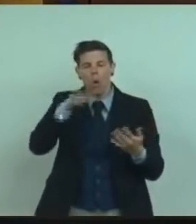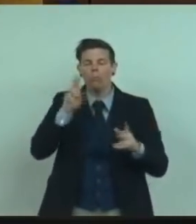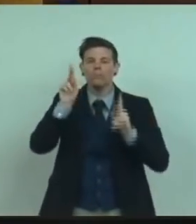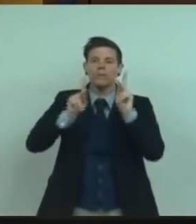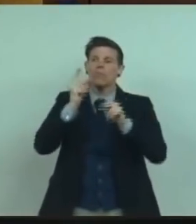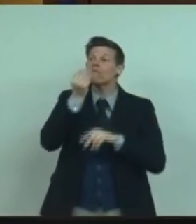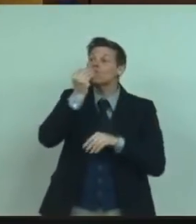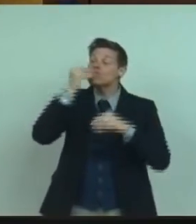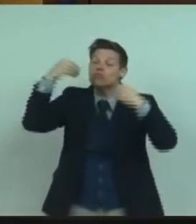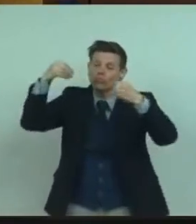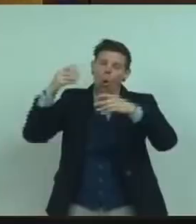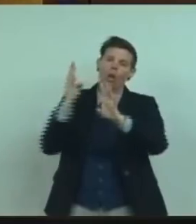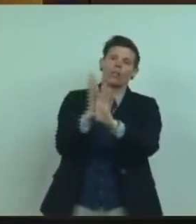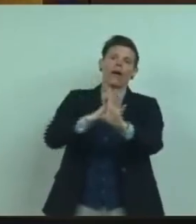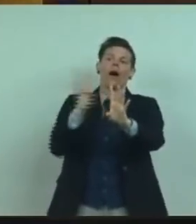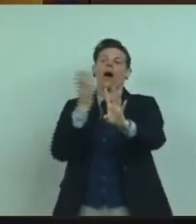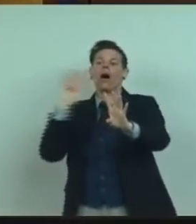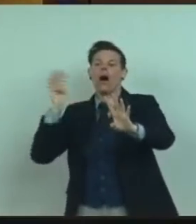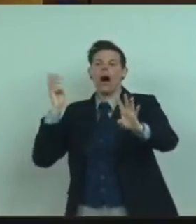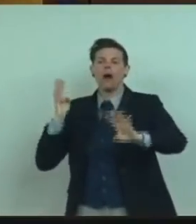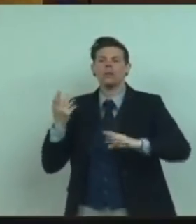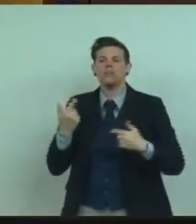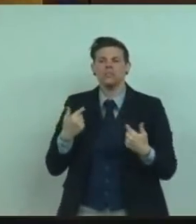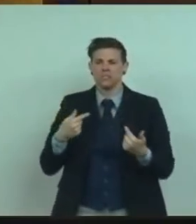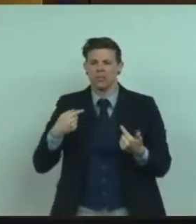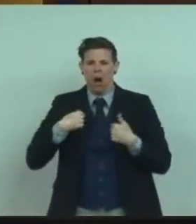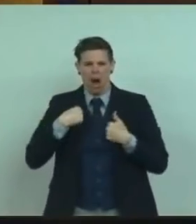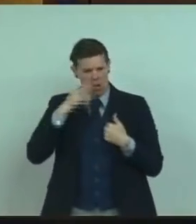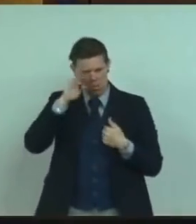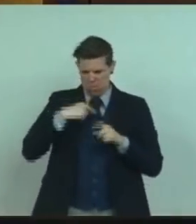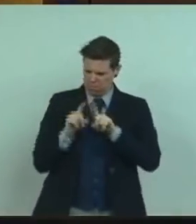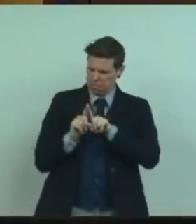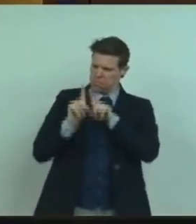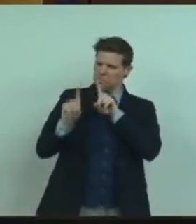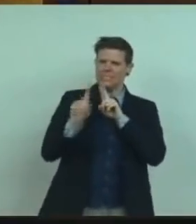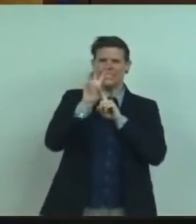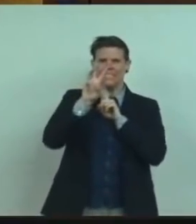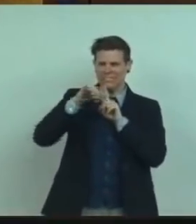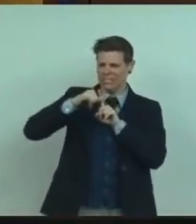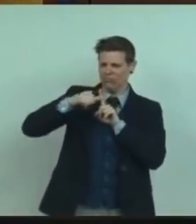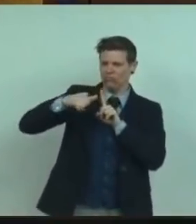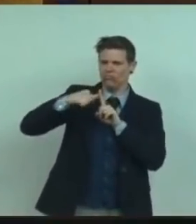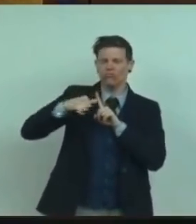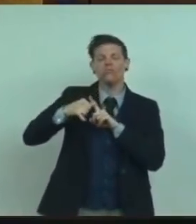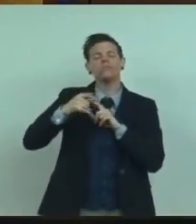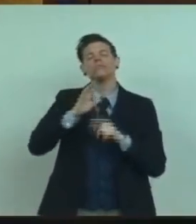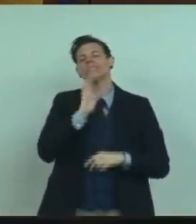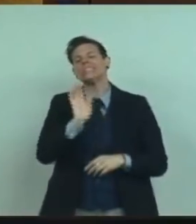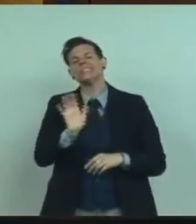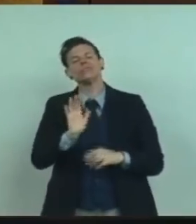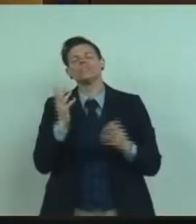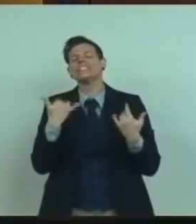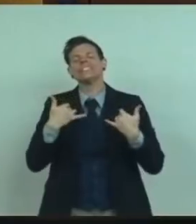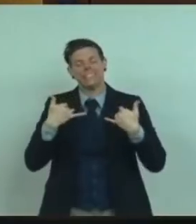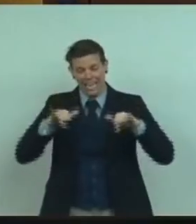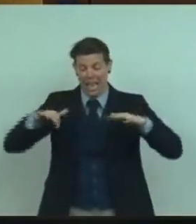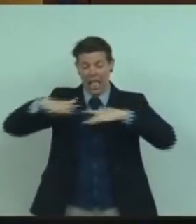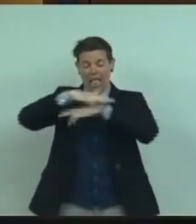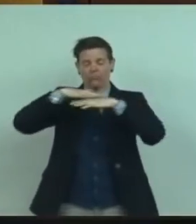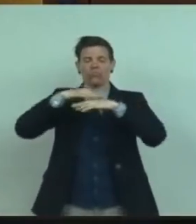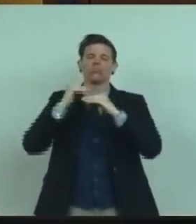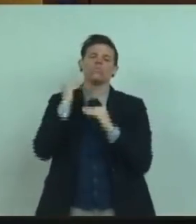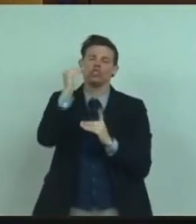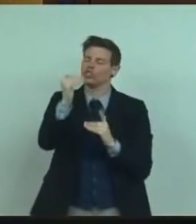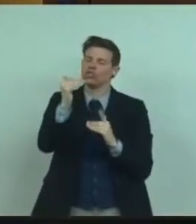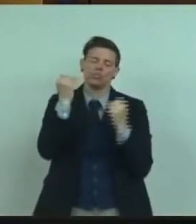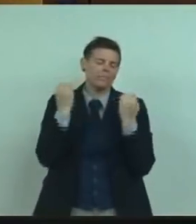6 feet apart, but it's too much human contact, and it's too much socialization in a